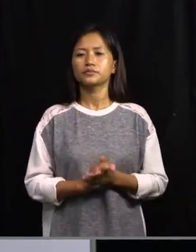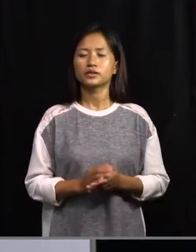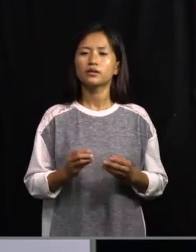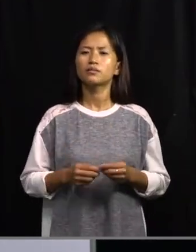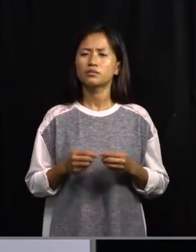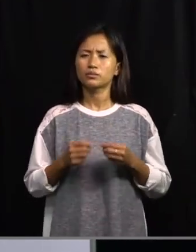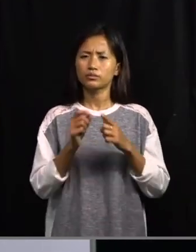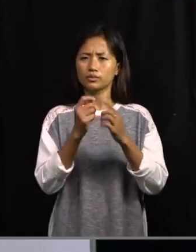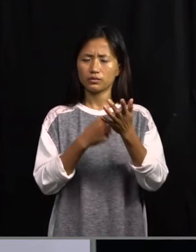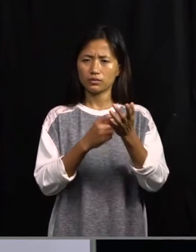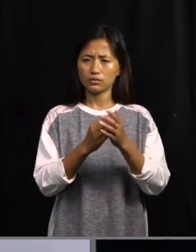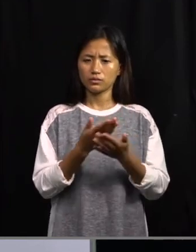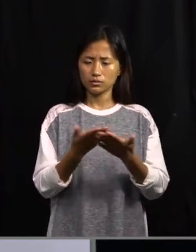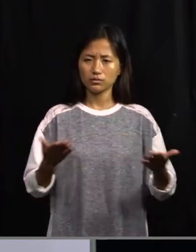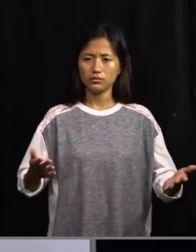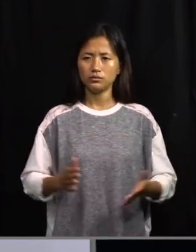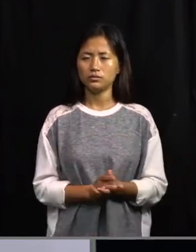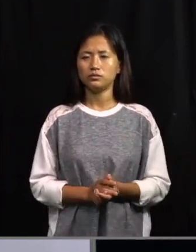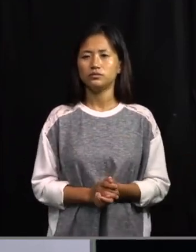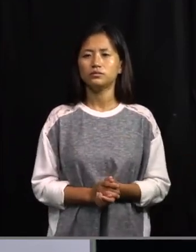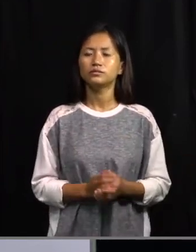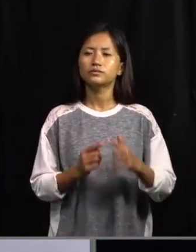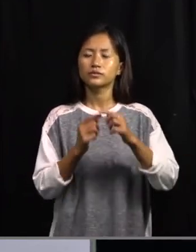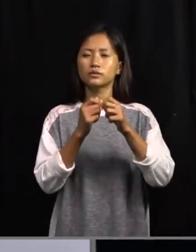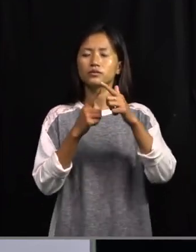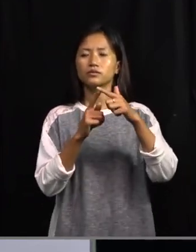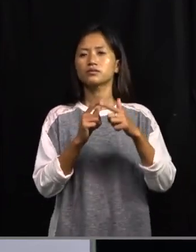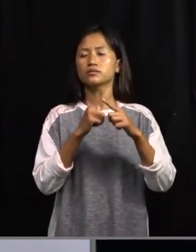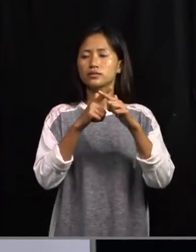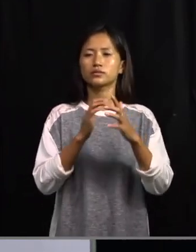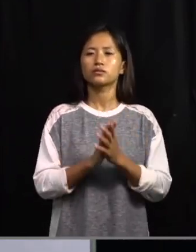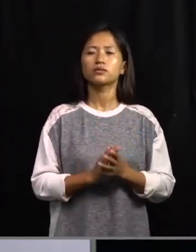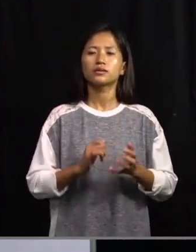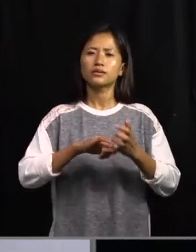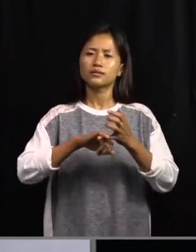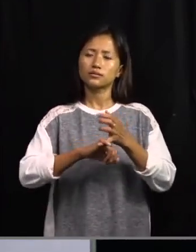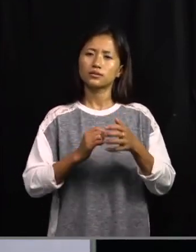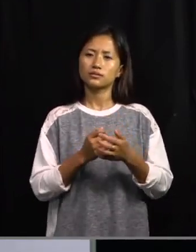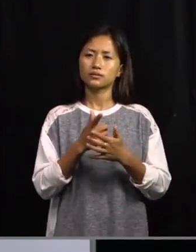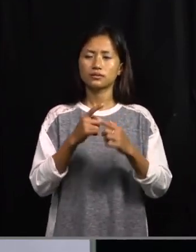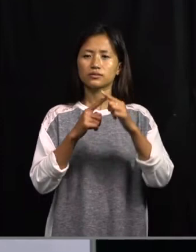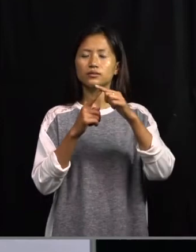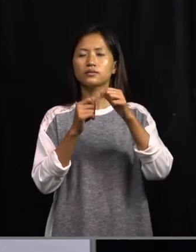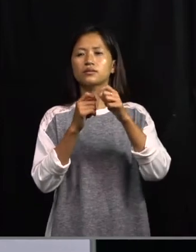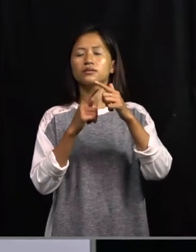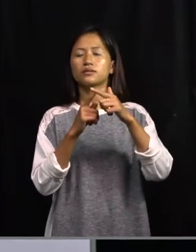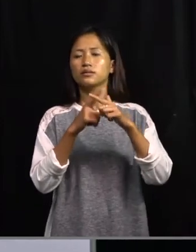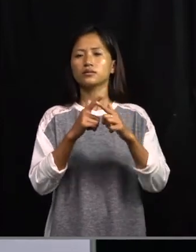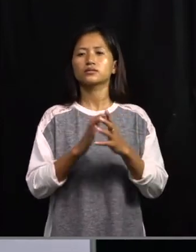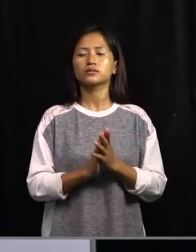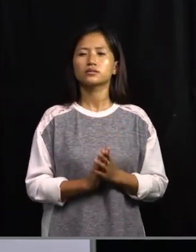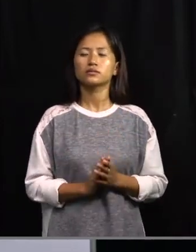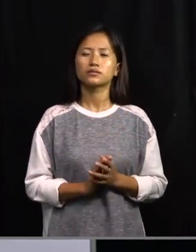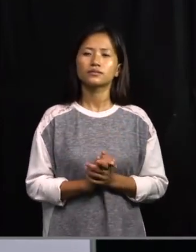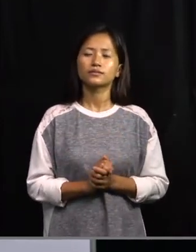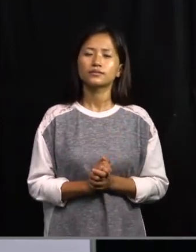the production of goods and services, I normally pay tax, sales tax, or maybe, you know, suppose I am a